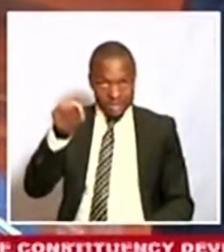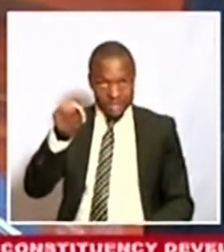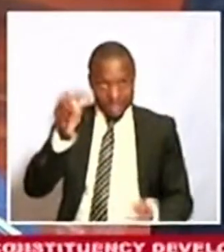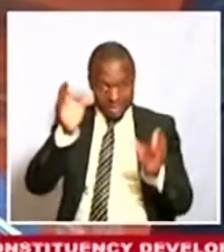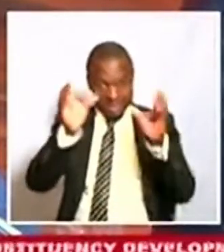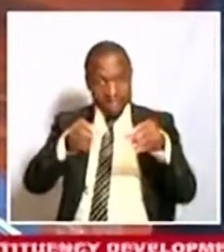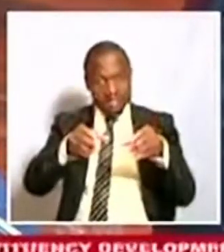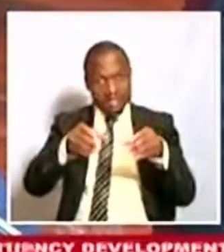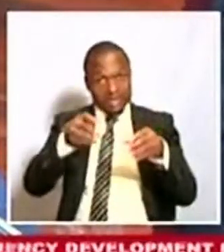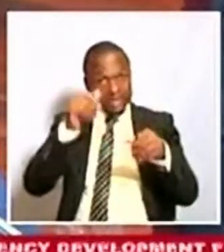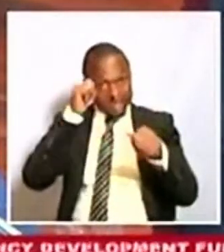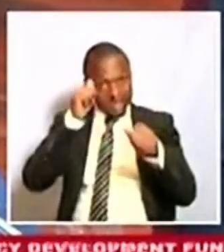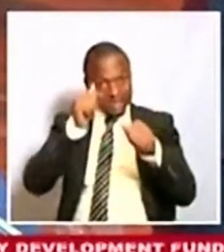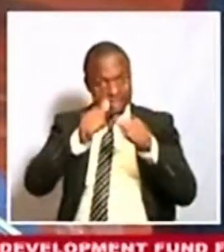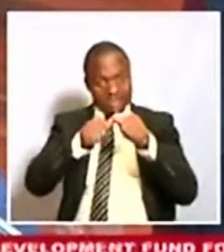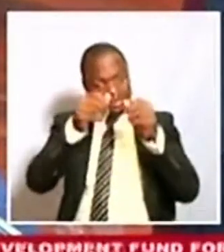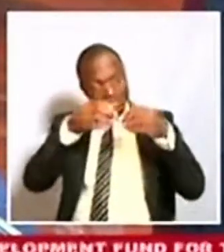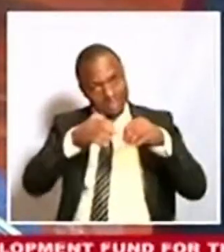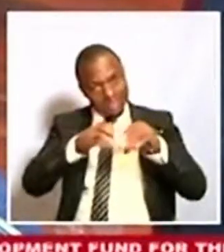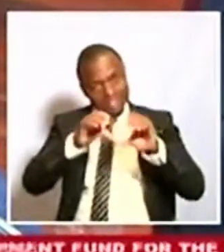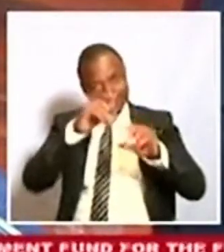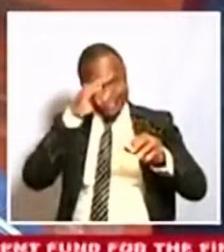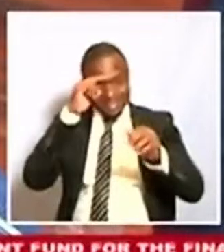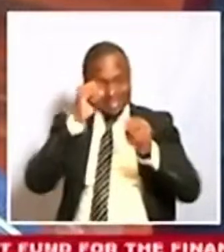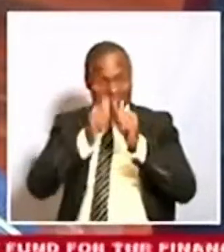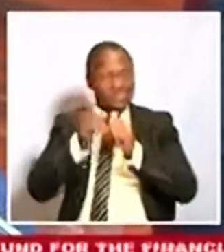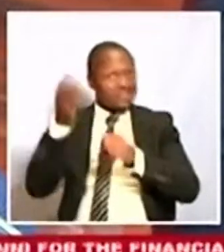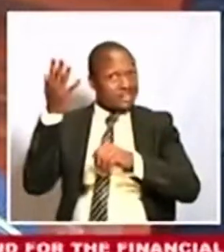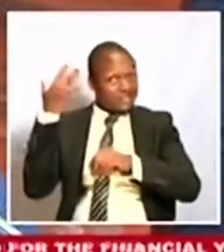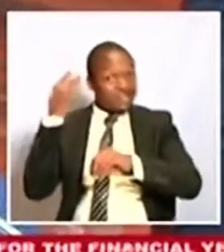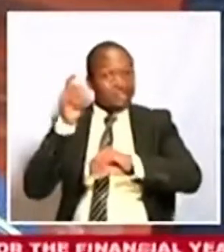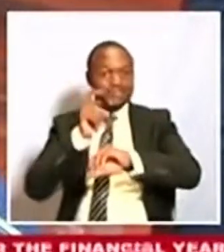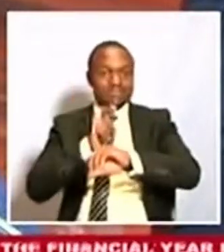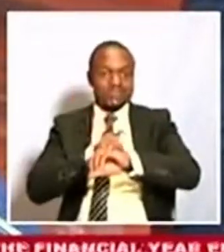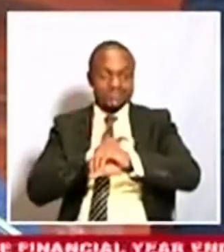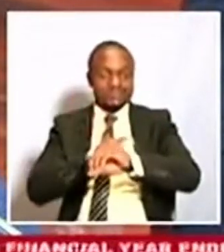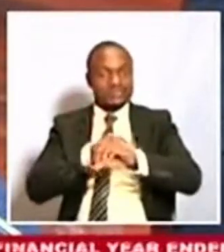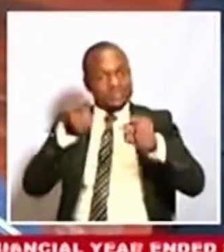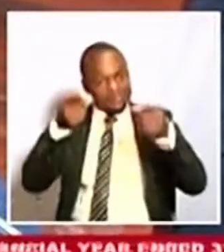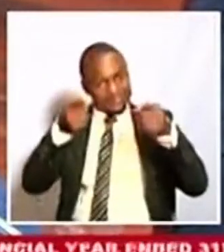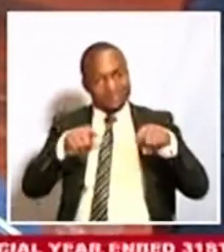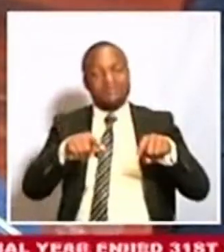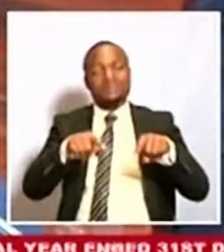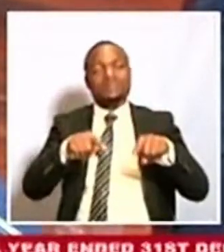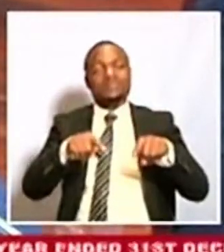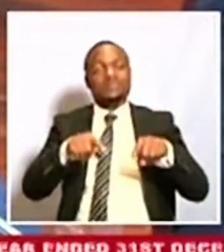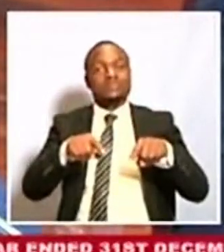they resolved to proceed, because at that time, Chair, that was when